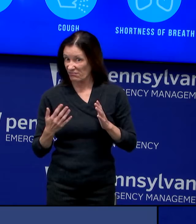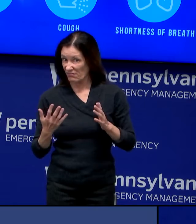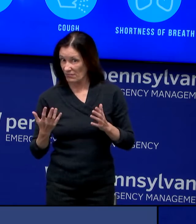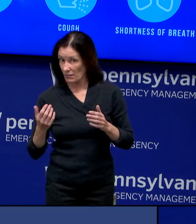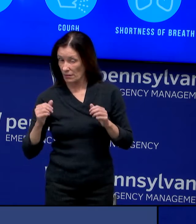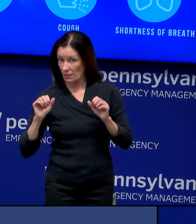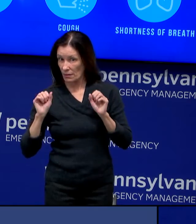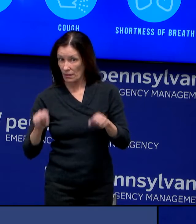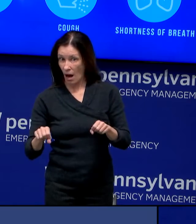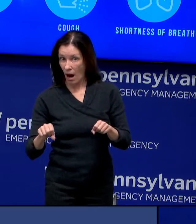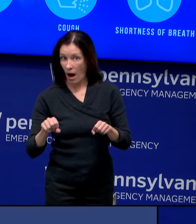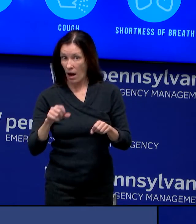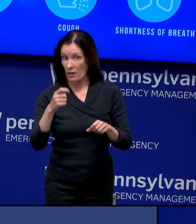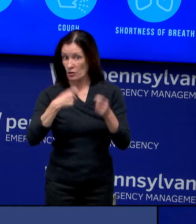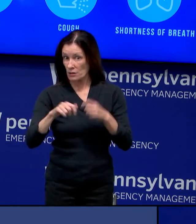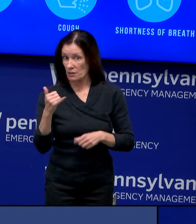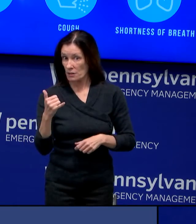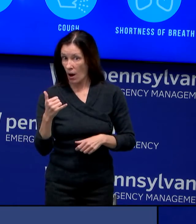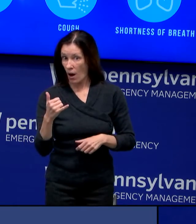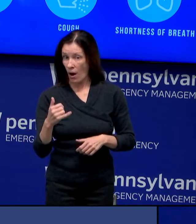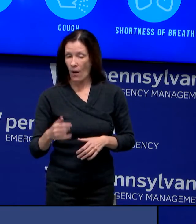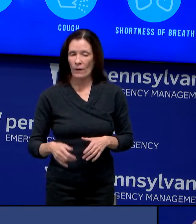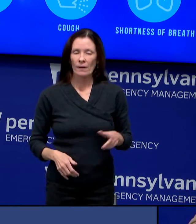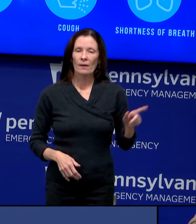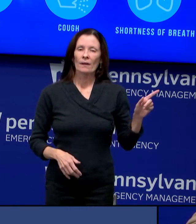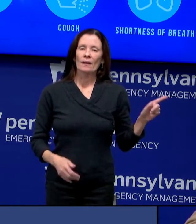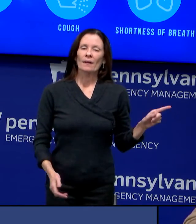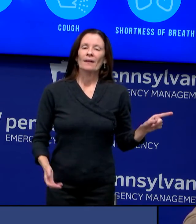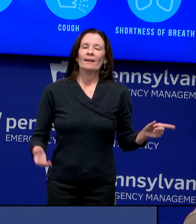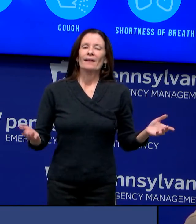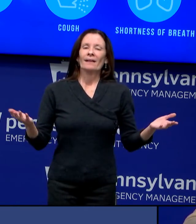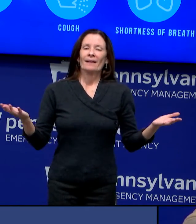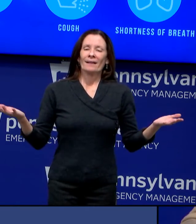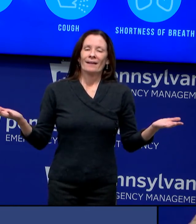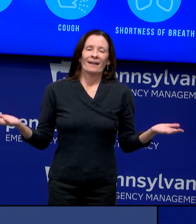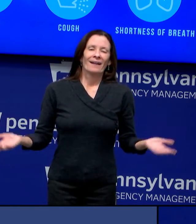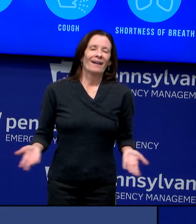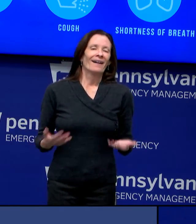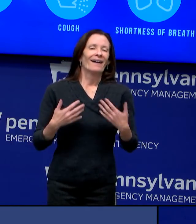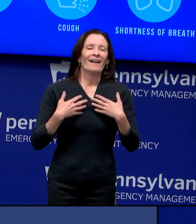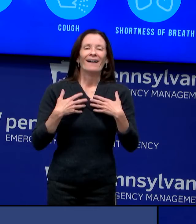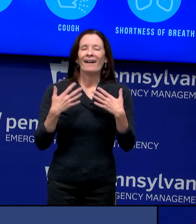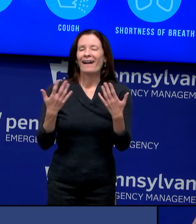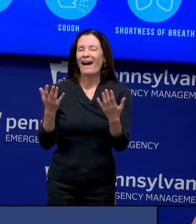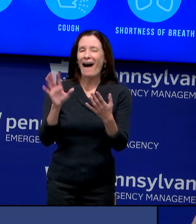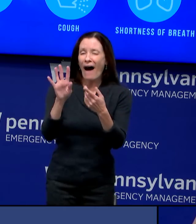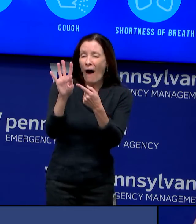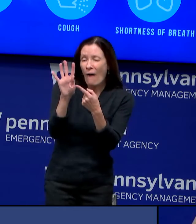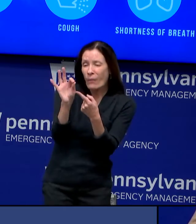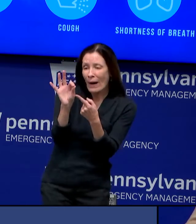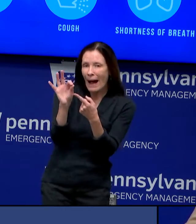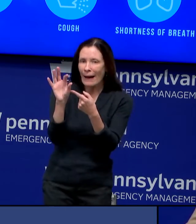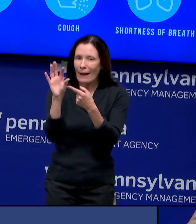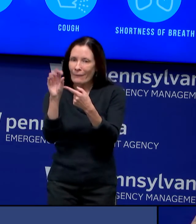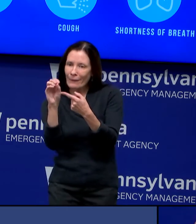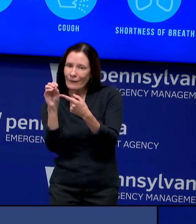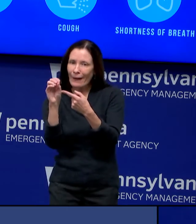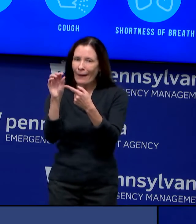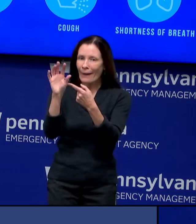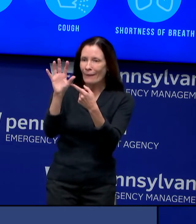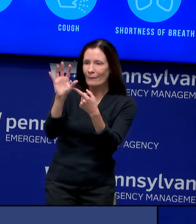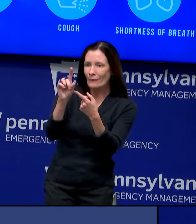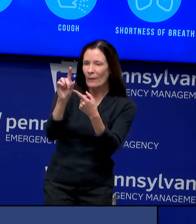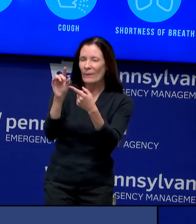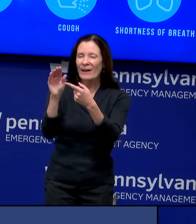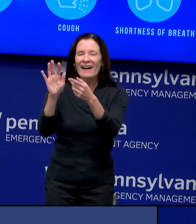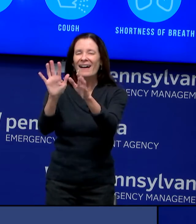whether we would consider it. And again, it's not just one county. It's going to be the region. And again, that metric is not the only thing we're looking at.